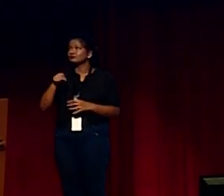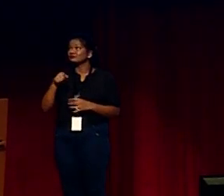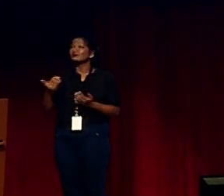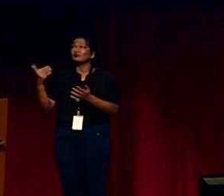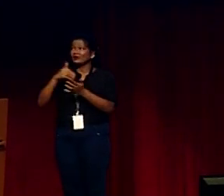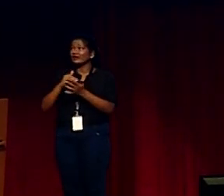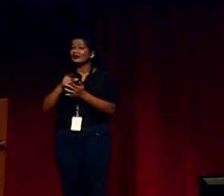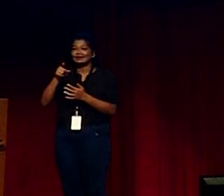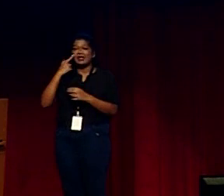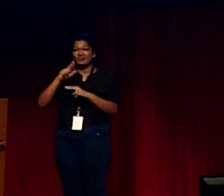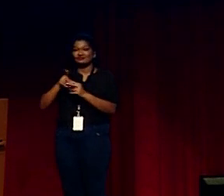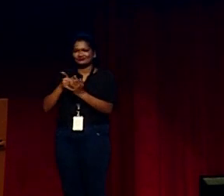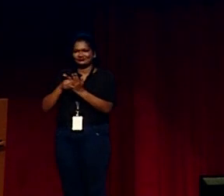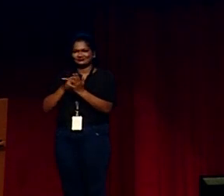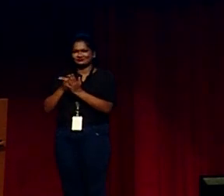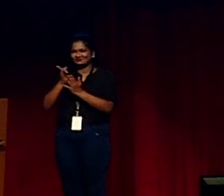And again, you can navigate this